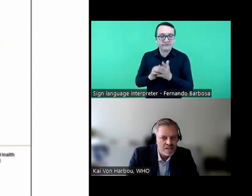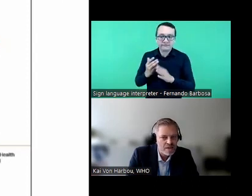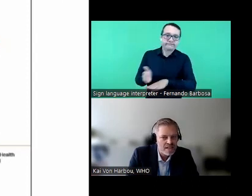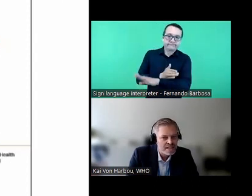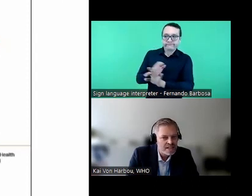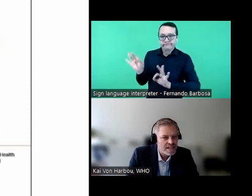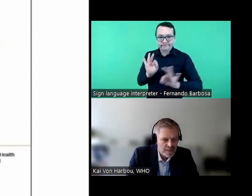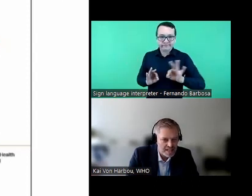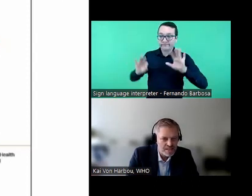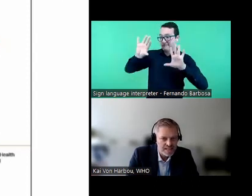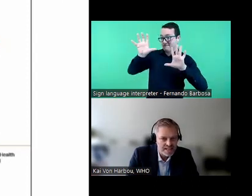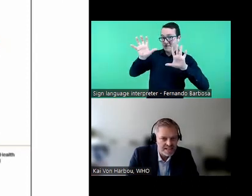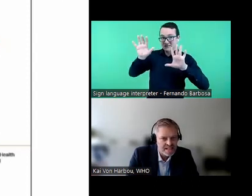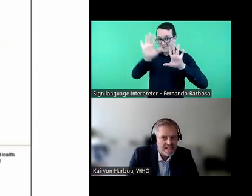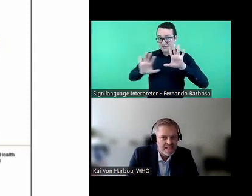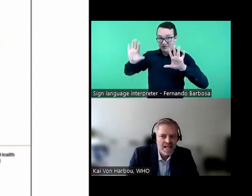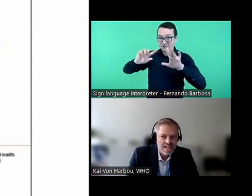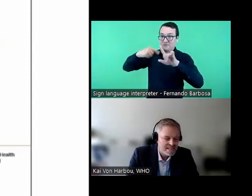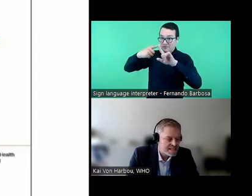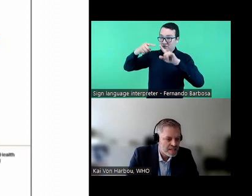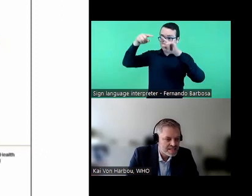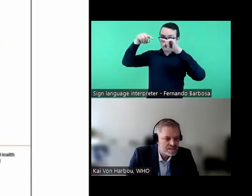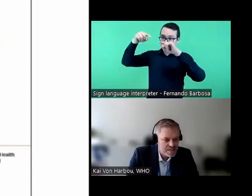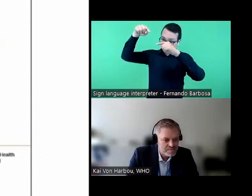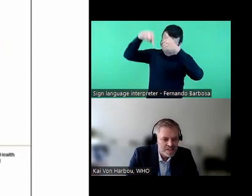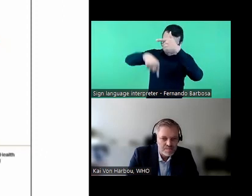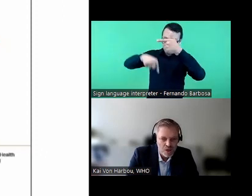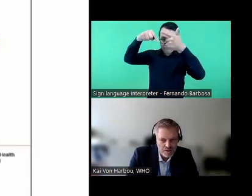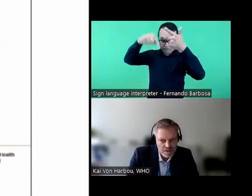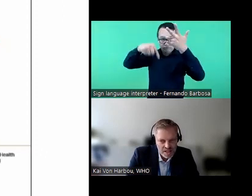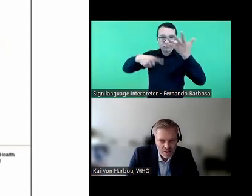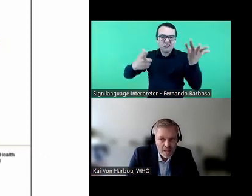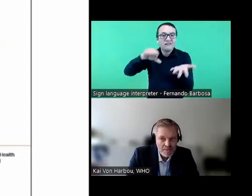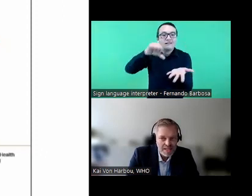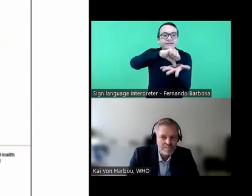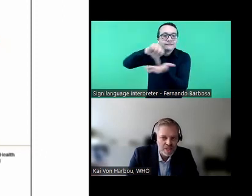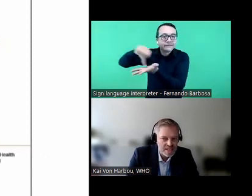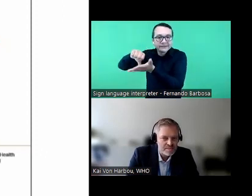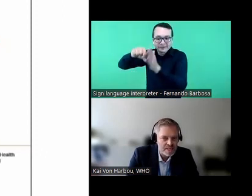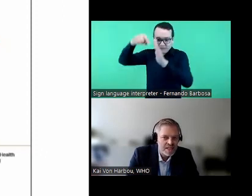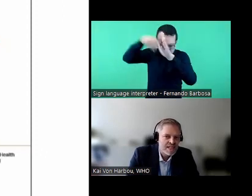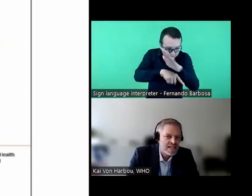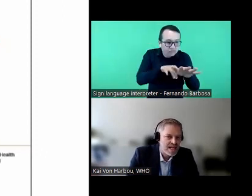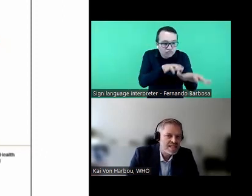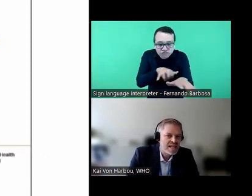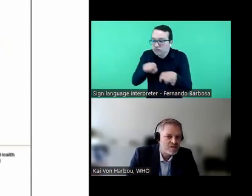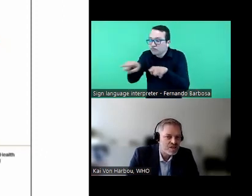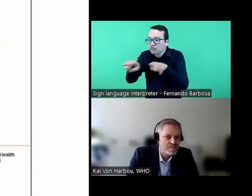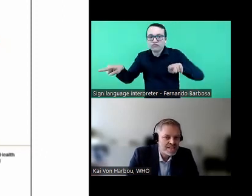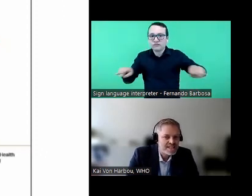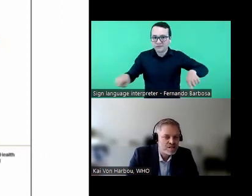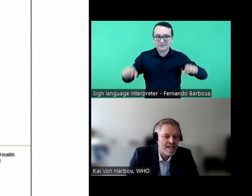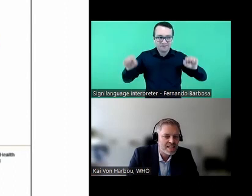but equally applies to cities, as it makes a response more rapid and predictable and